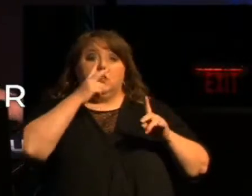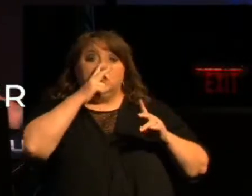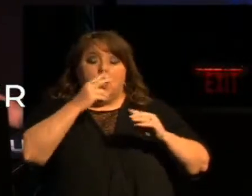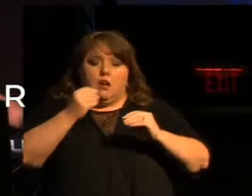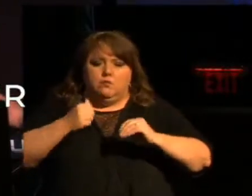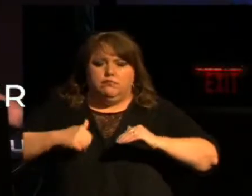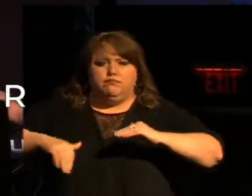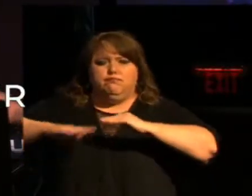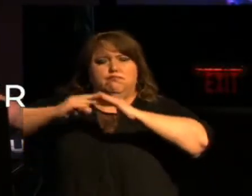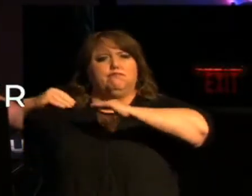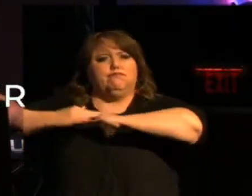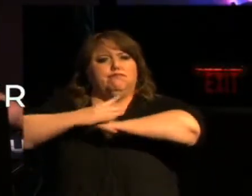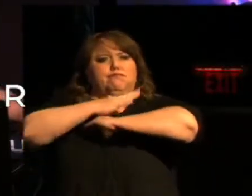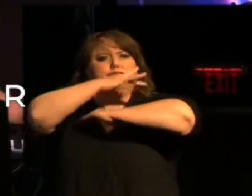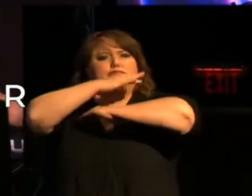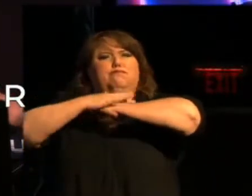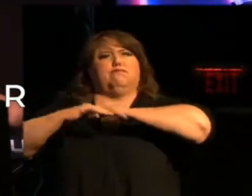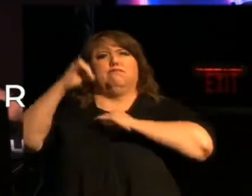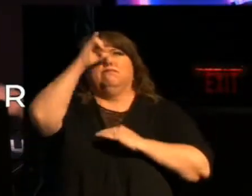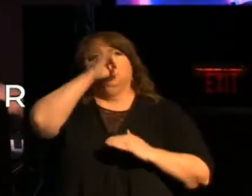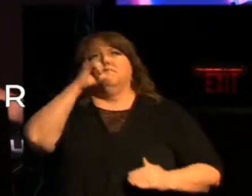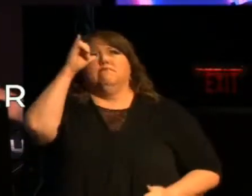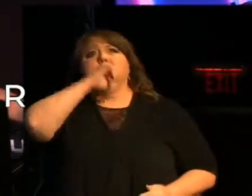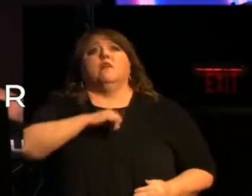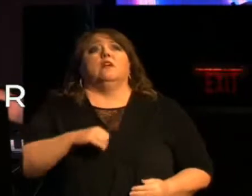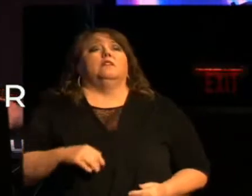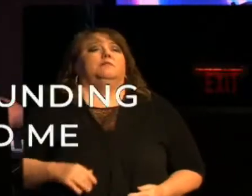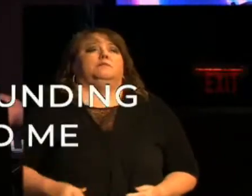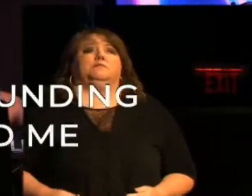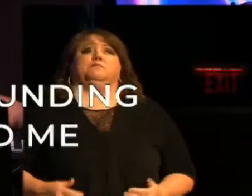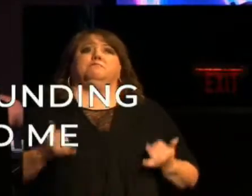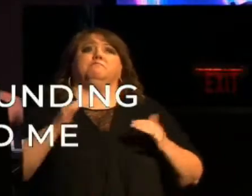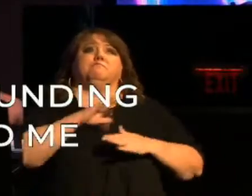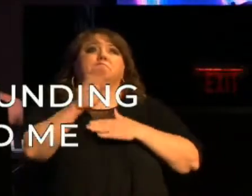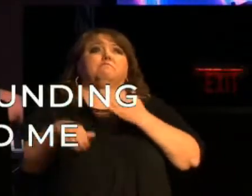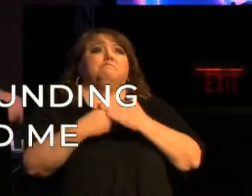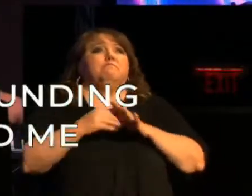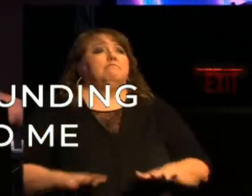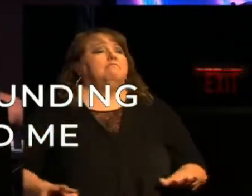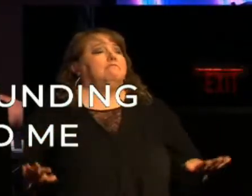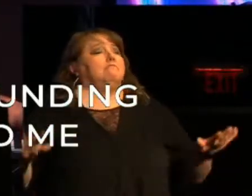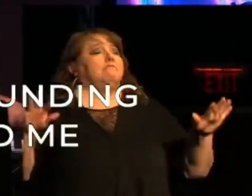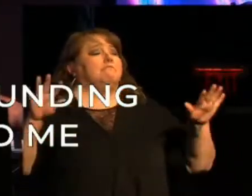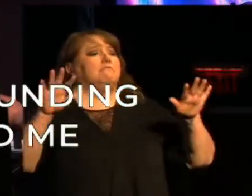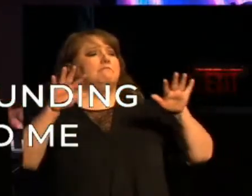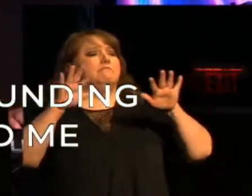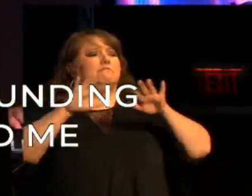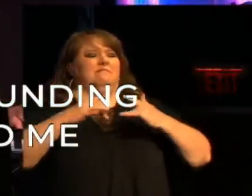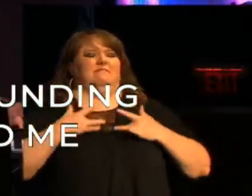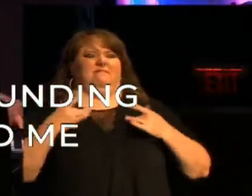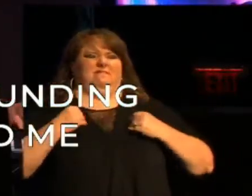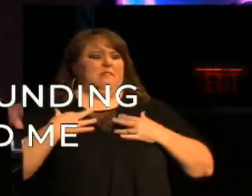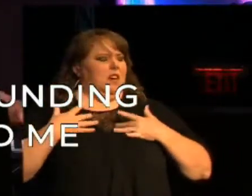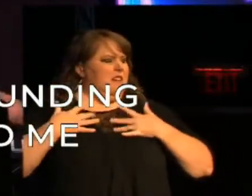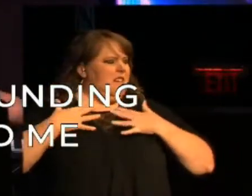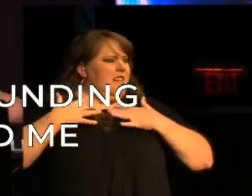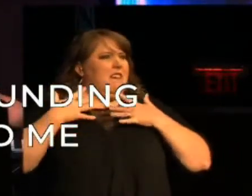of her diamond deserts, and all around me a voice